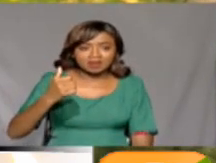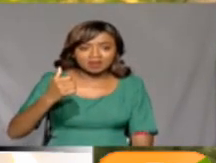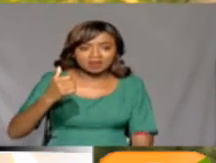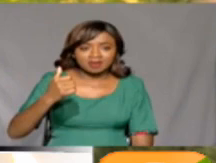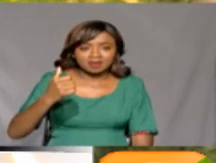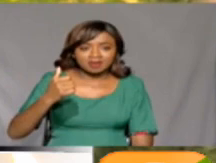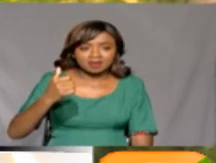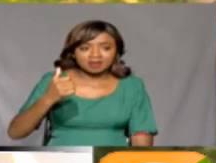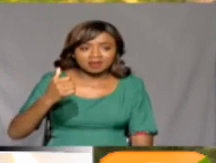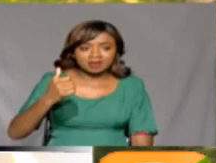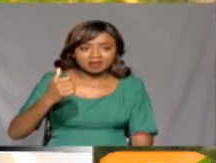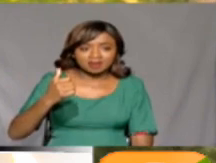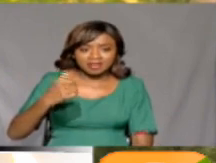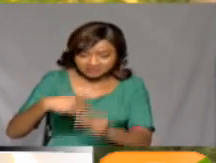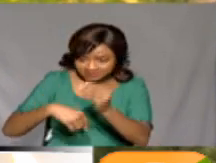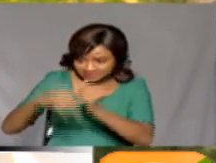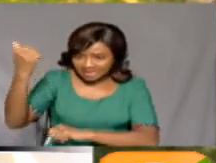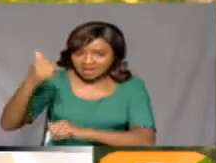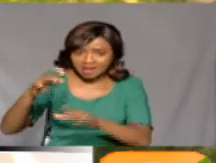I bought my first car.